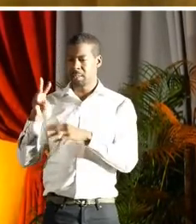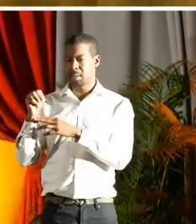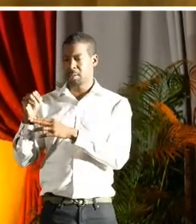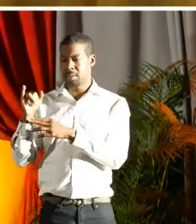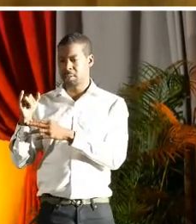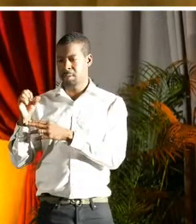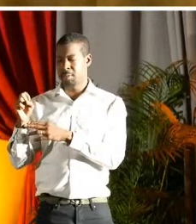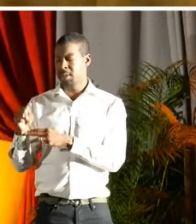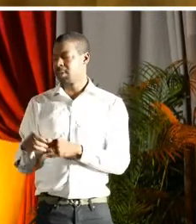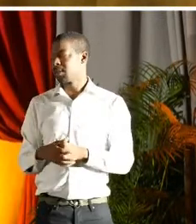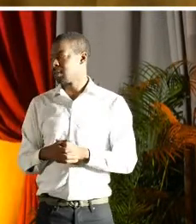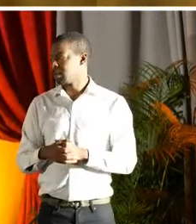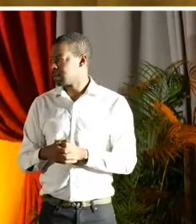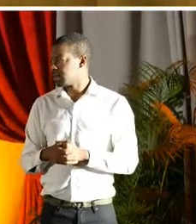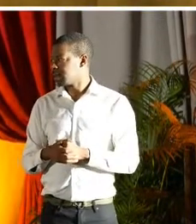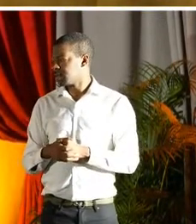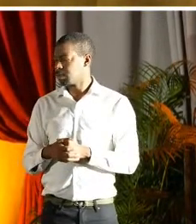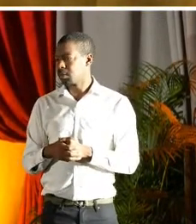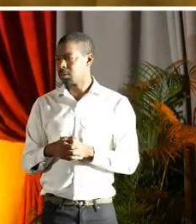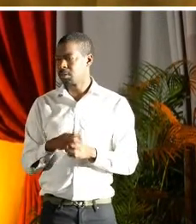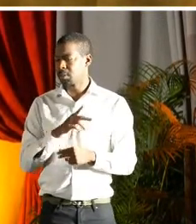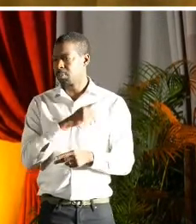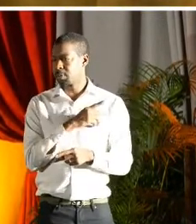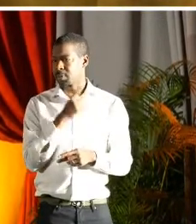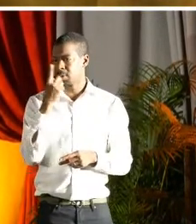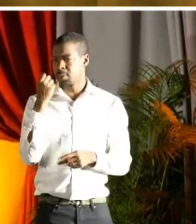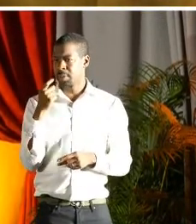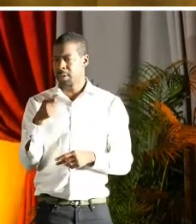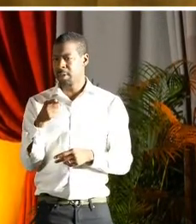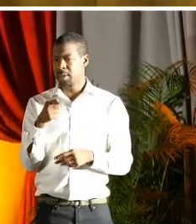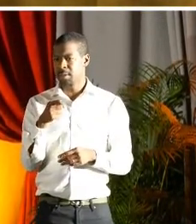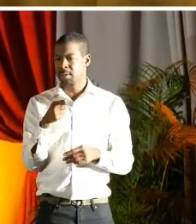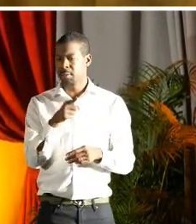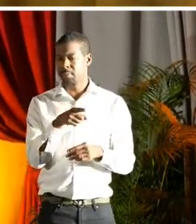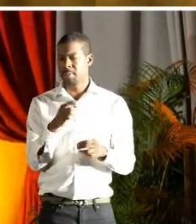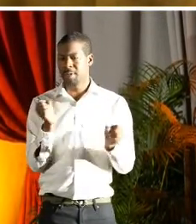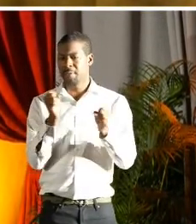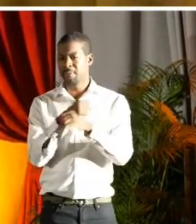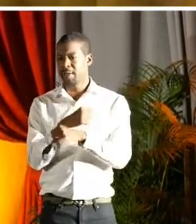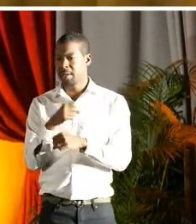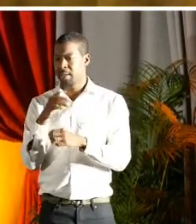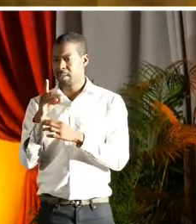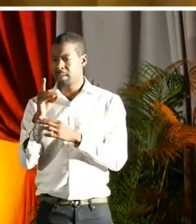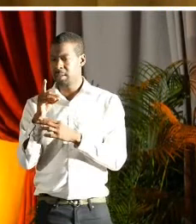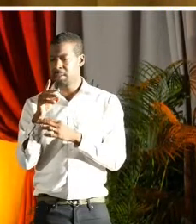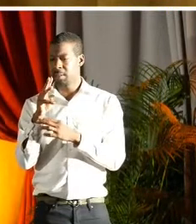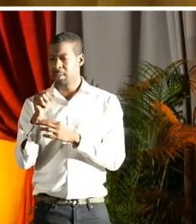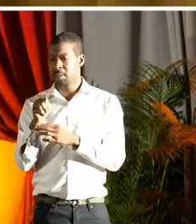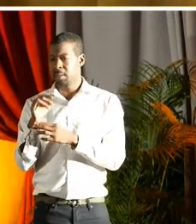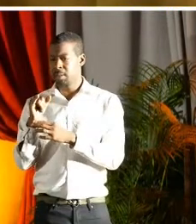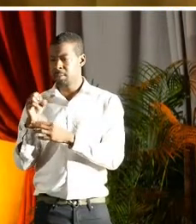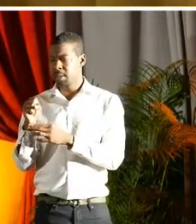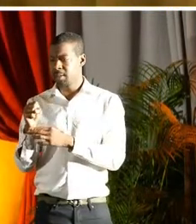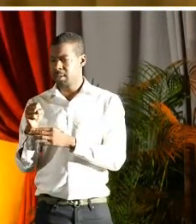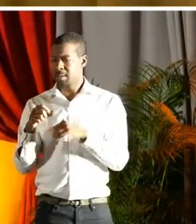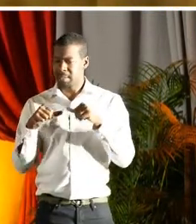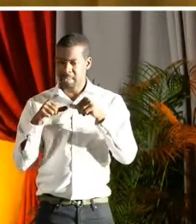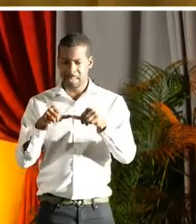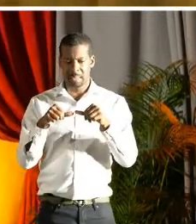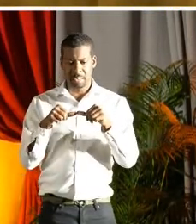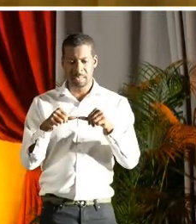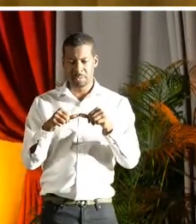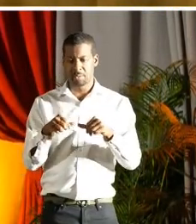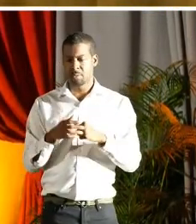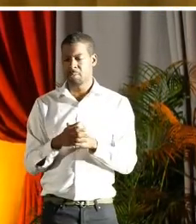It's personal. But it's also personal because the movement in Mississippi is a continuum. It's not egocentric,